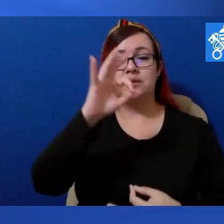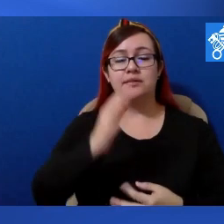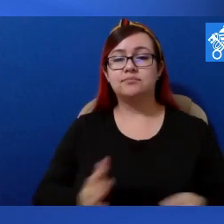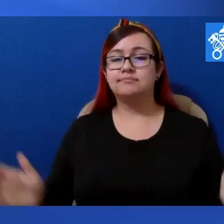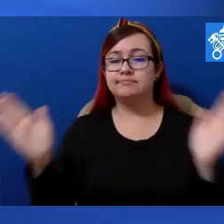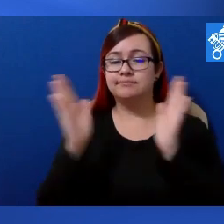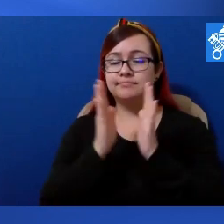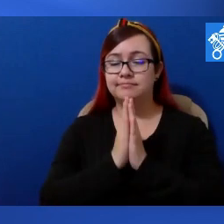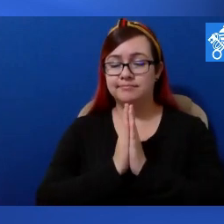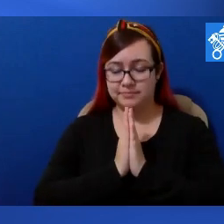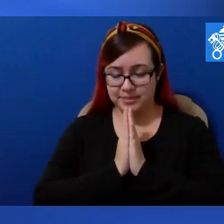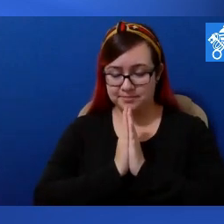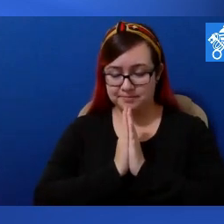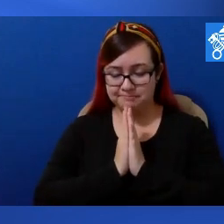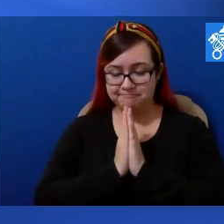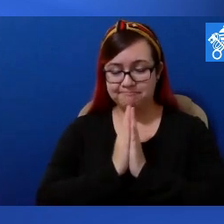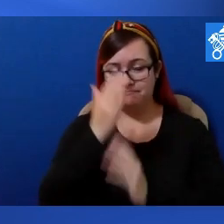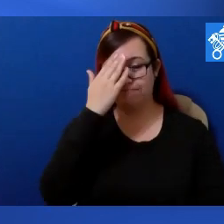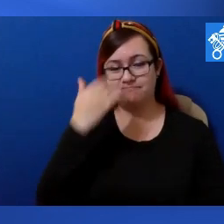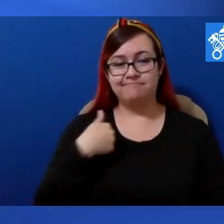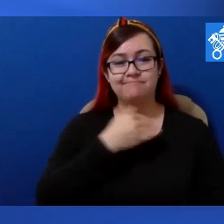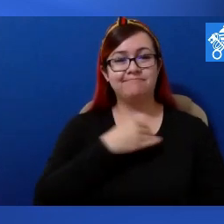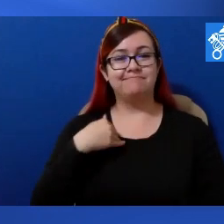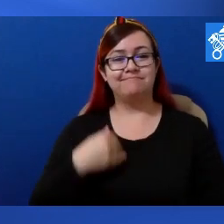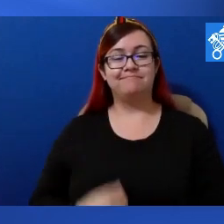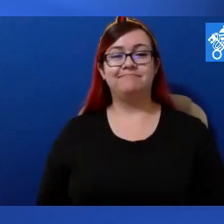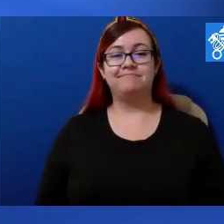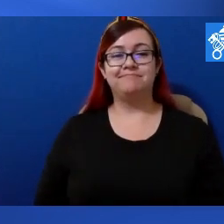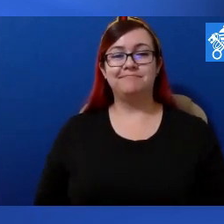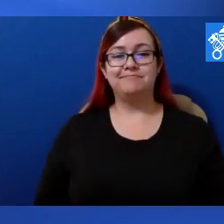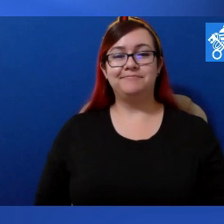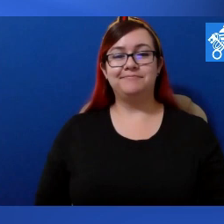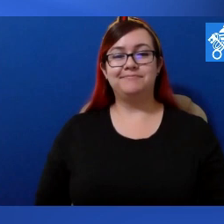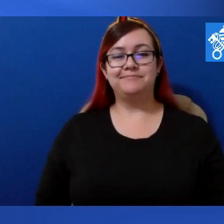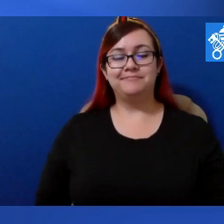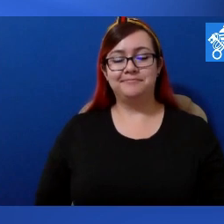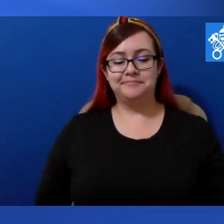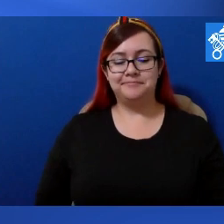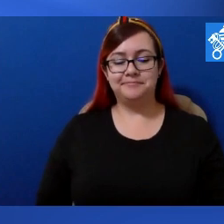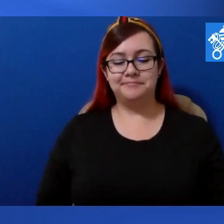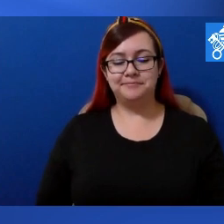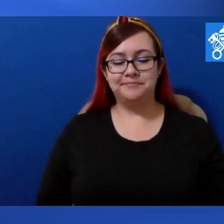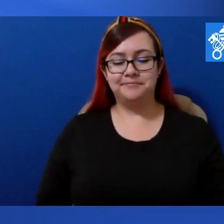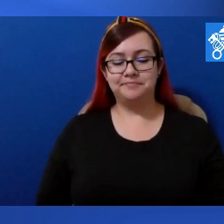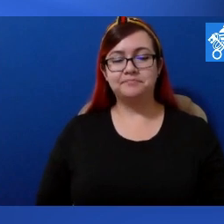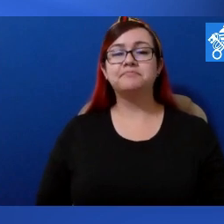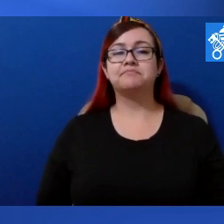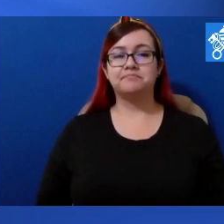saeculum. Aiuterium nostrum in nomine Domini. Qui feci celum et terram.